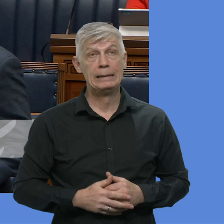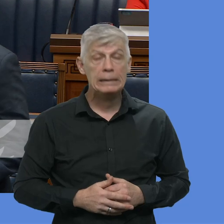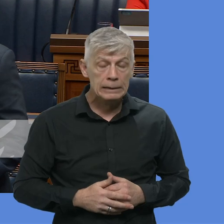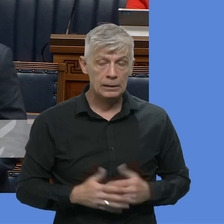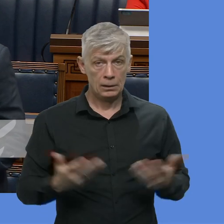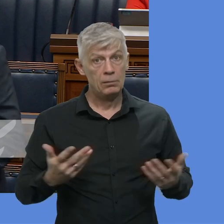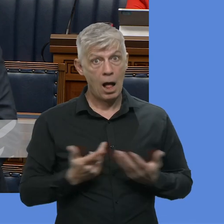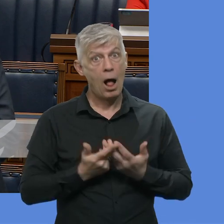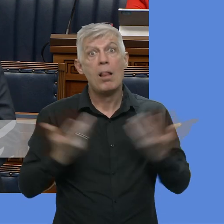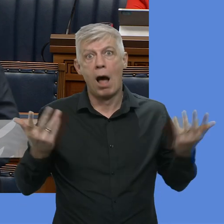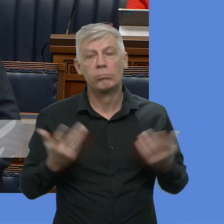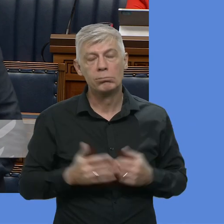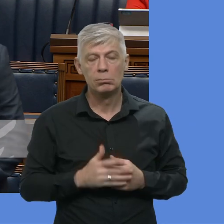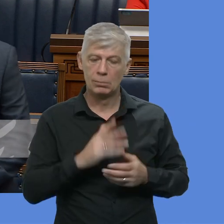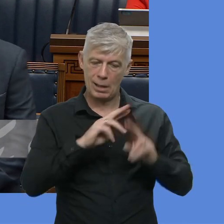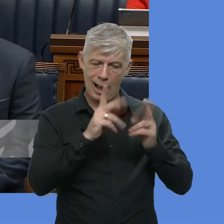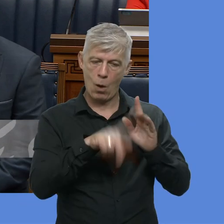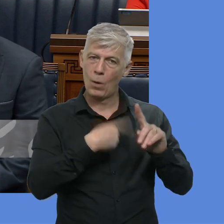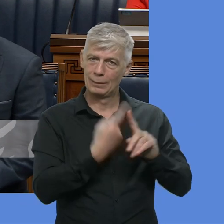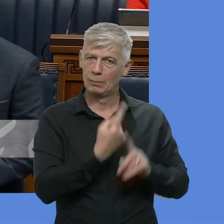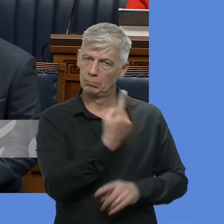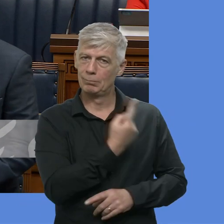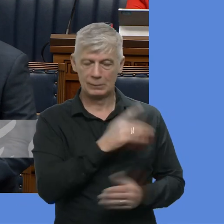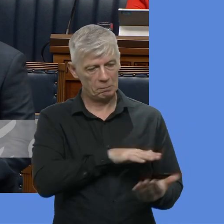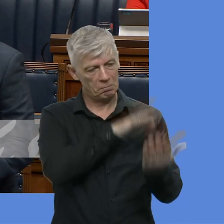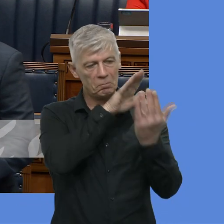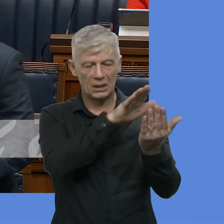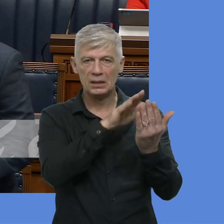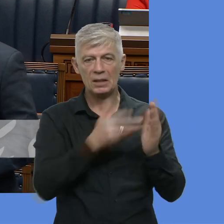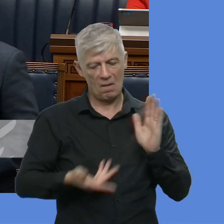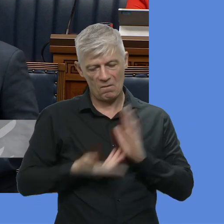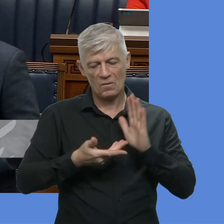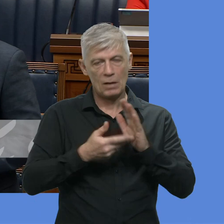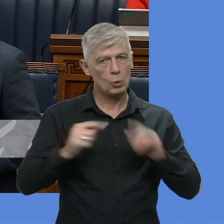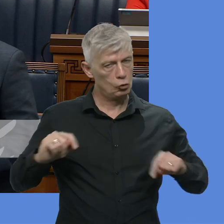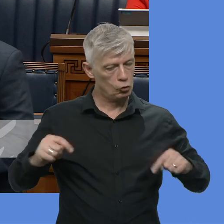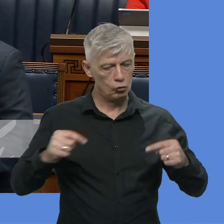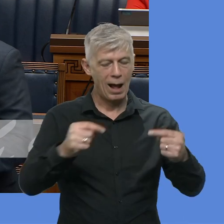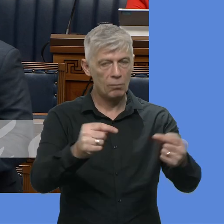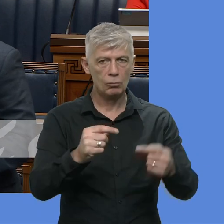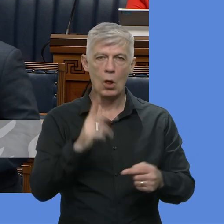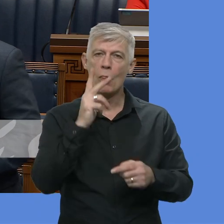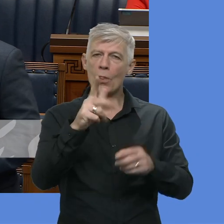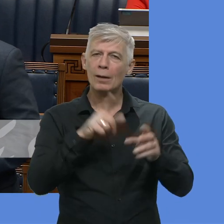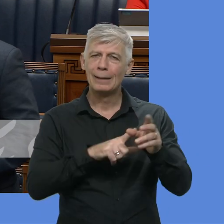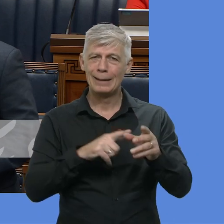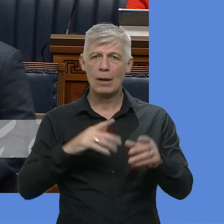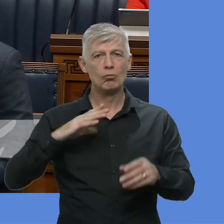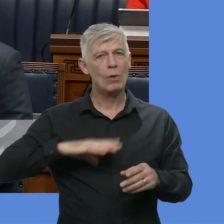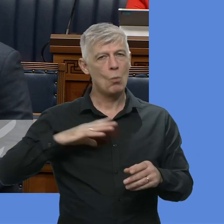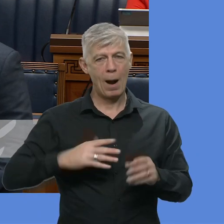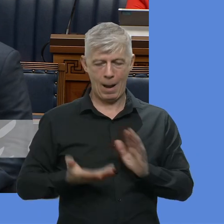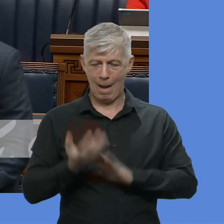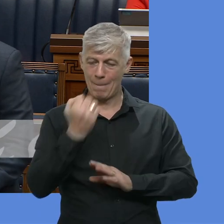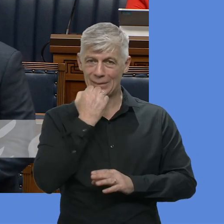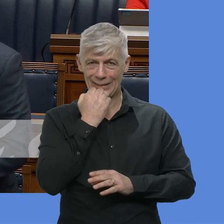a lot. The Housing Executive faces significant investment challenges. The 30-year requirement was updated via a